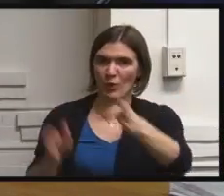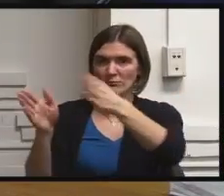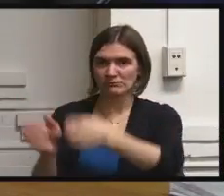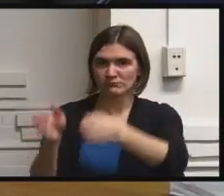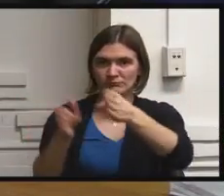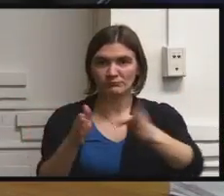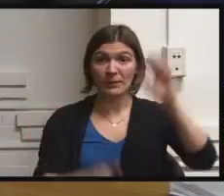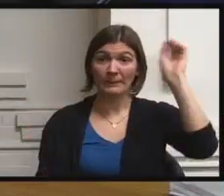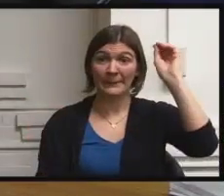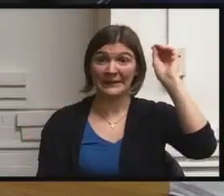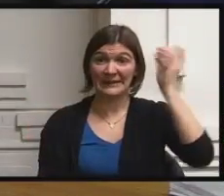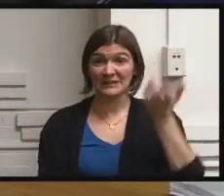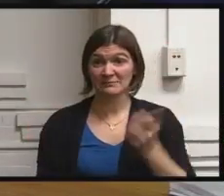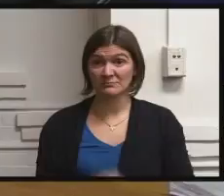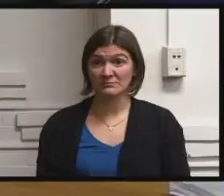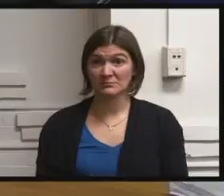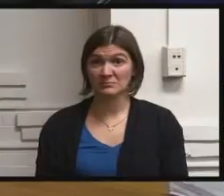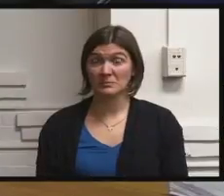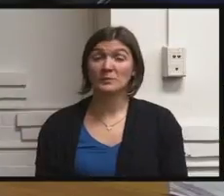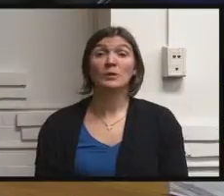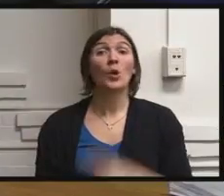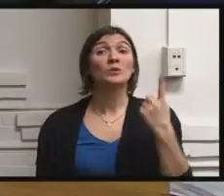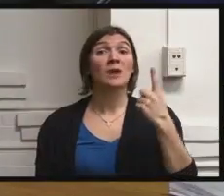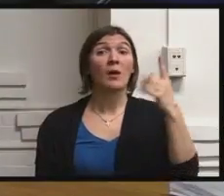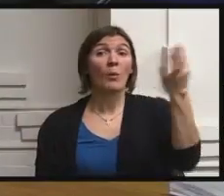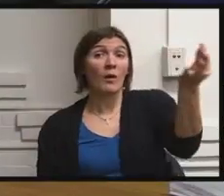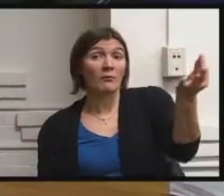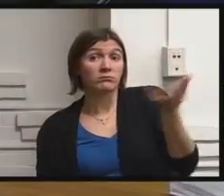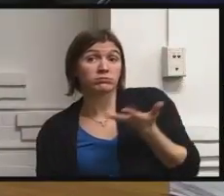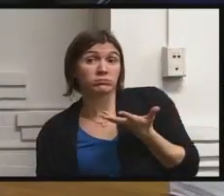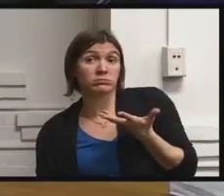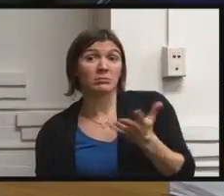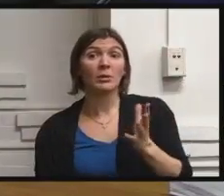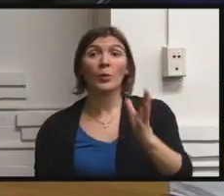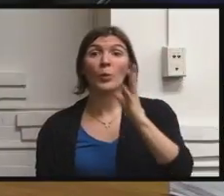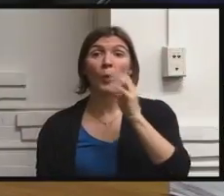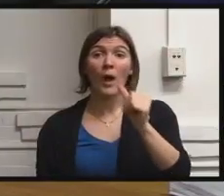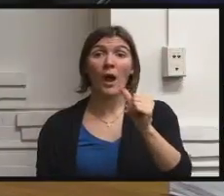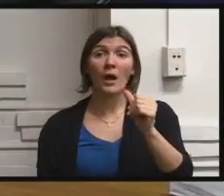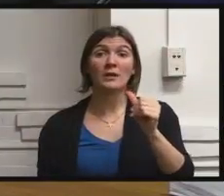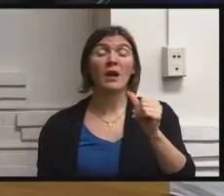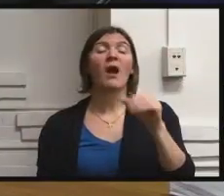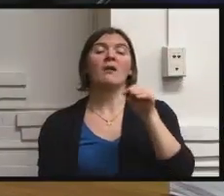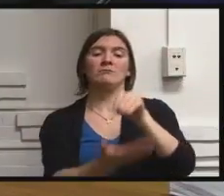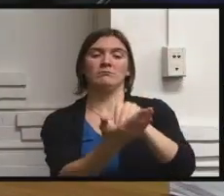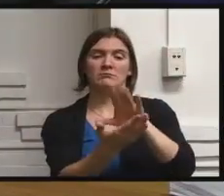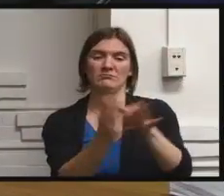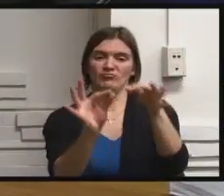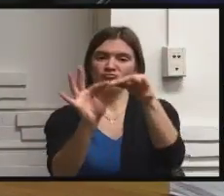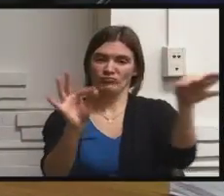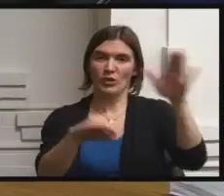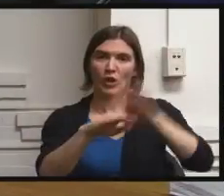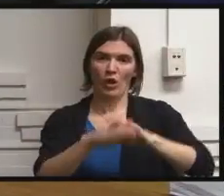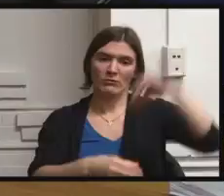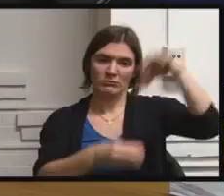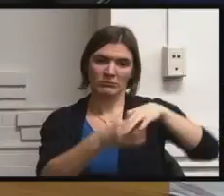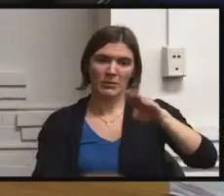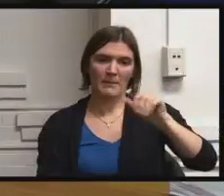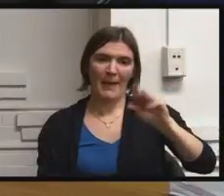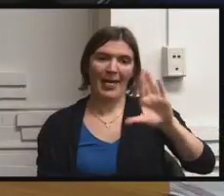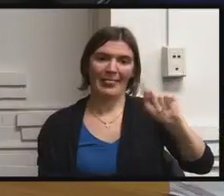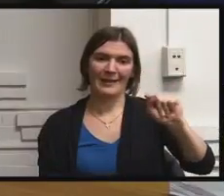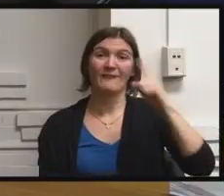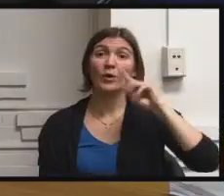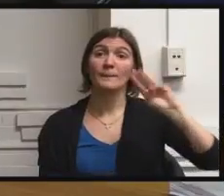at least preliminarily floated was putting something on the ballot March 1st